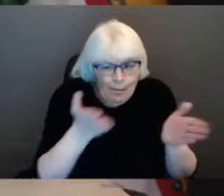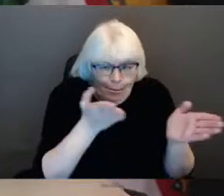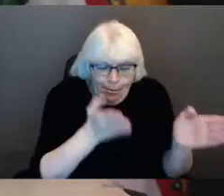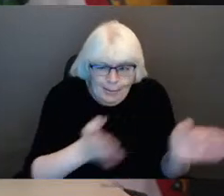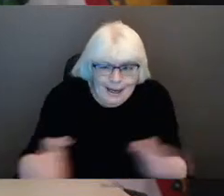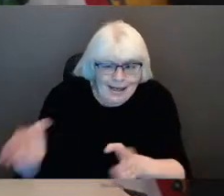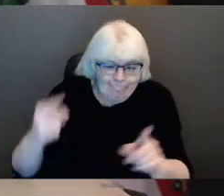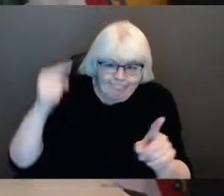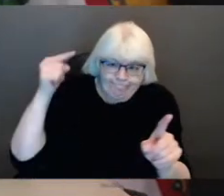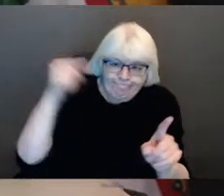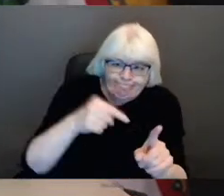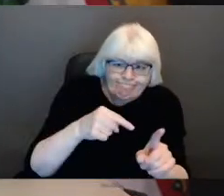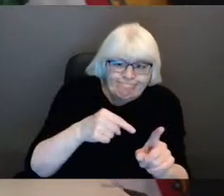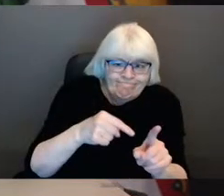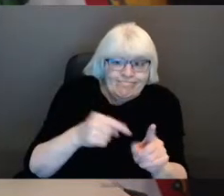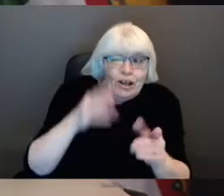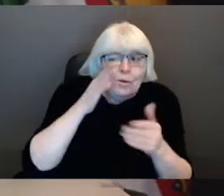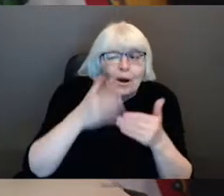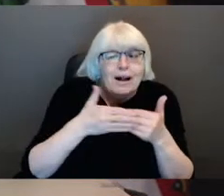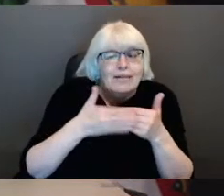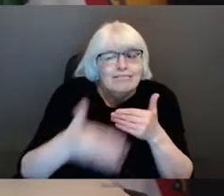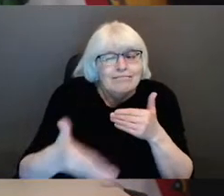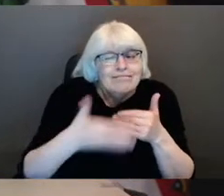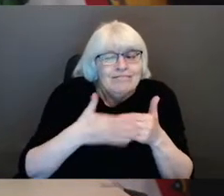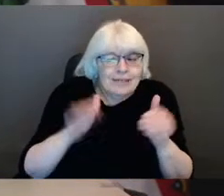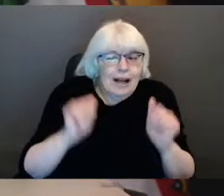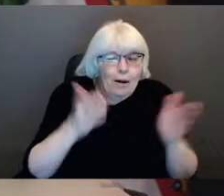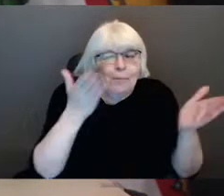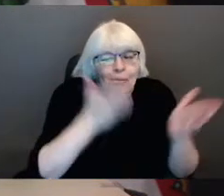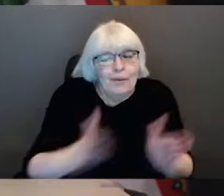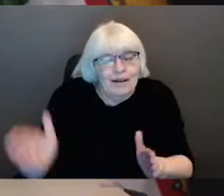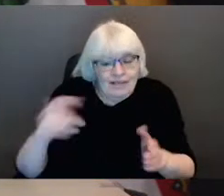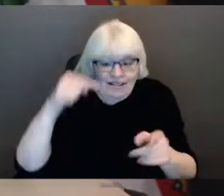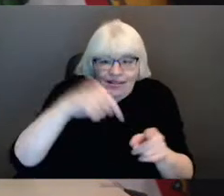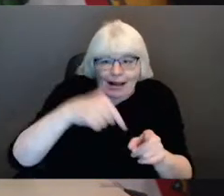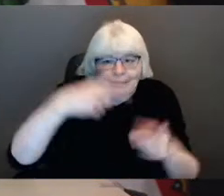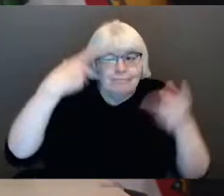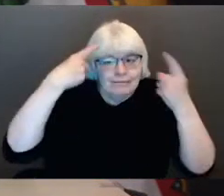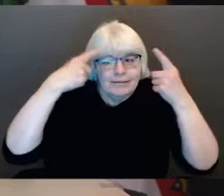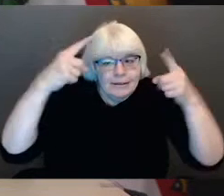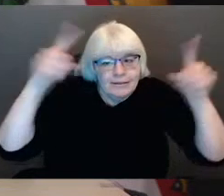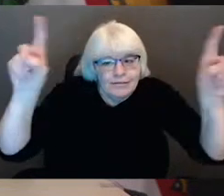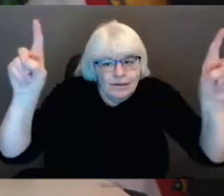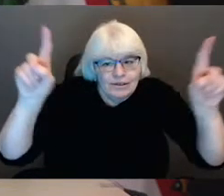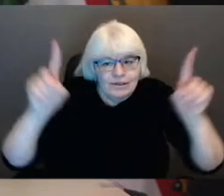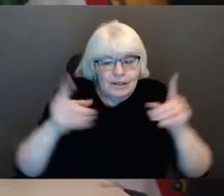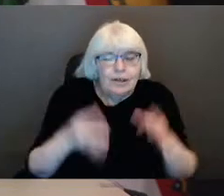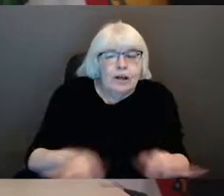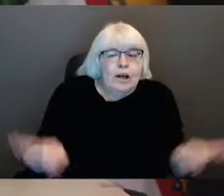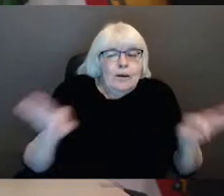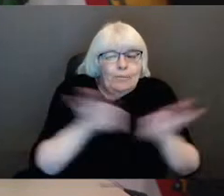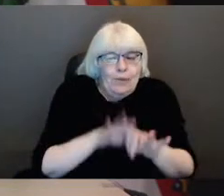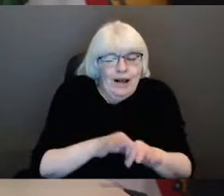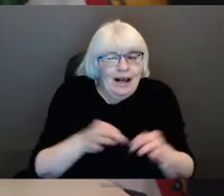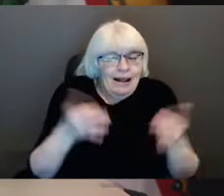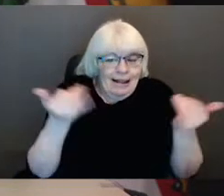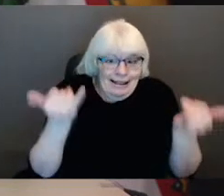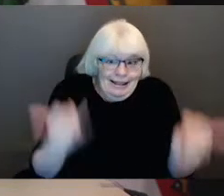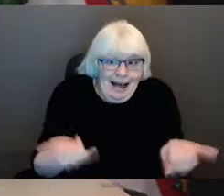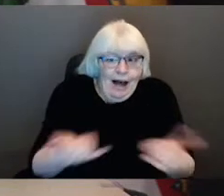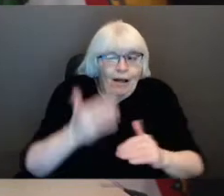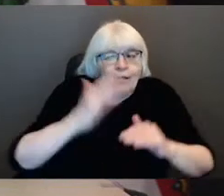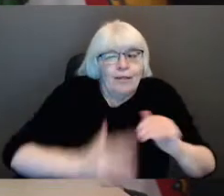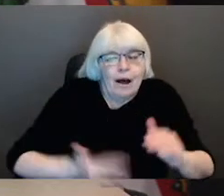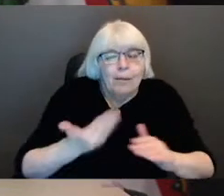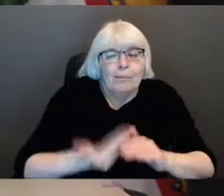achievable plan for us. It's probably more important now than it's ever been. So, we can begin